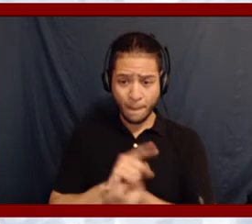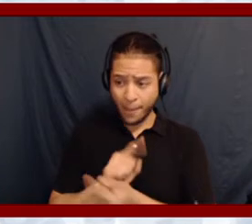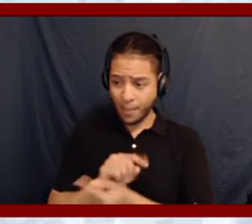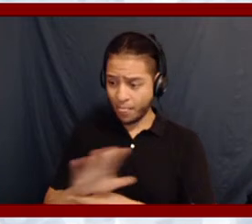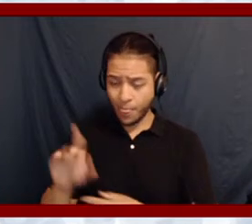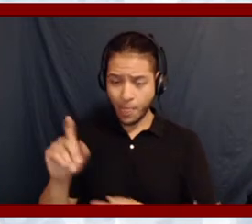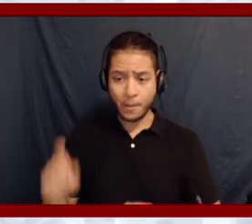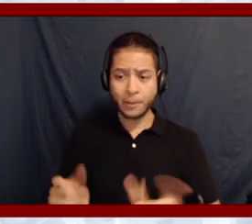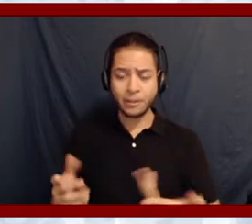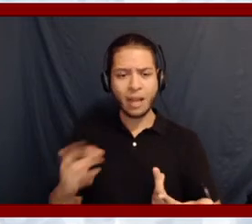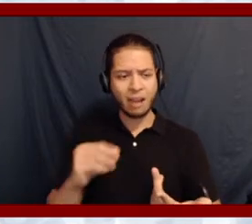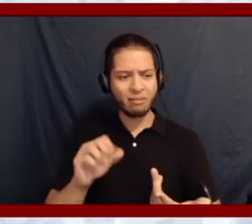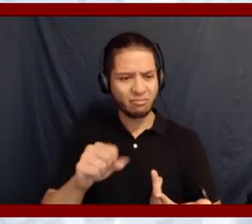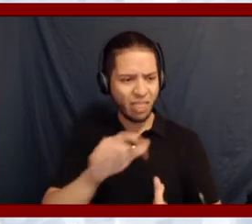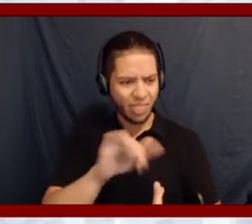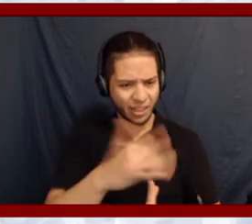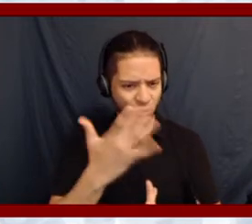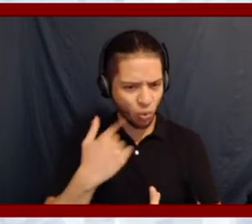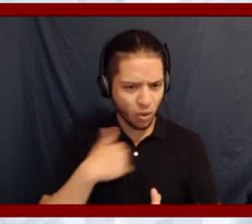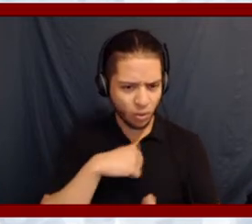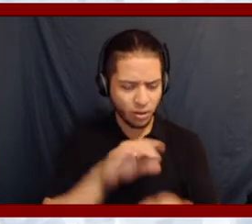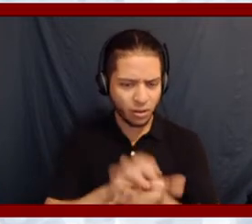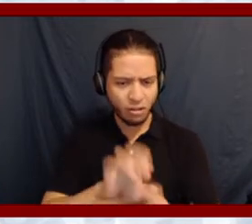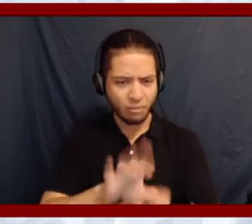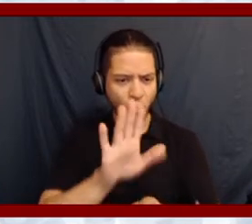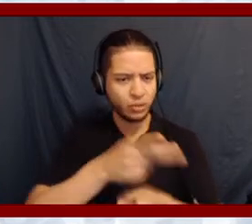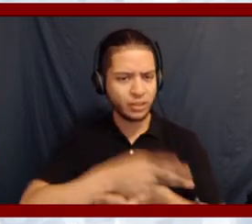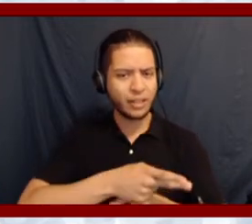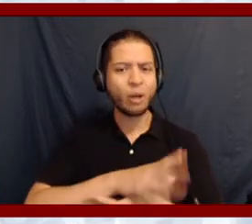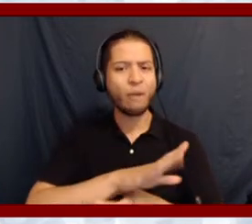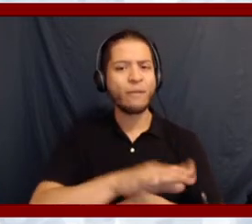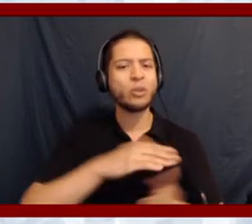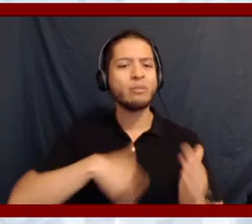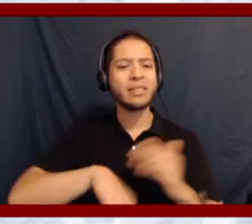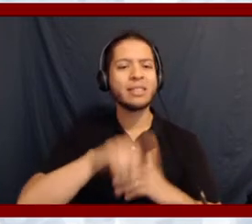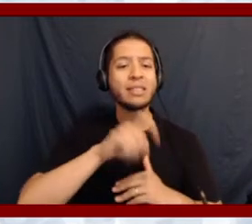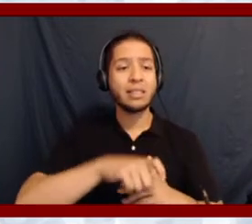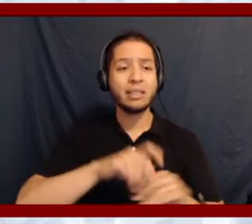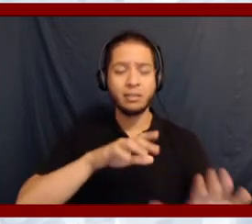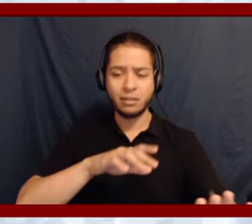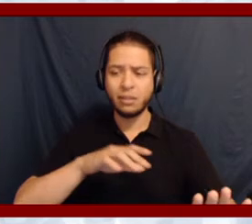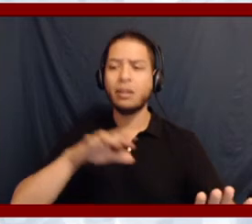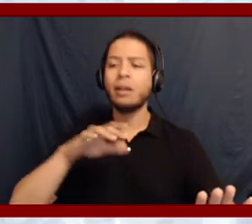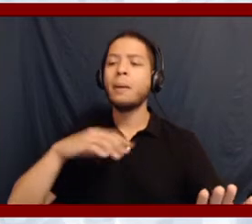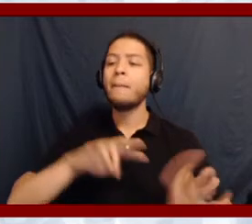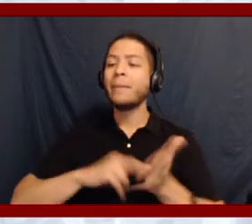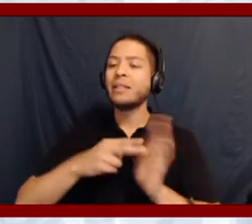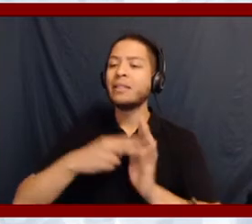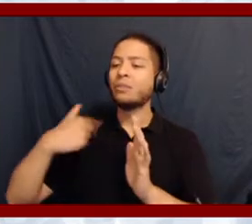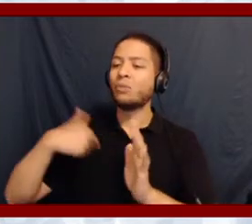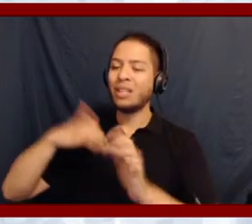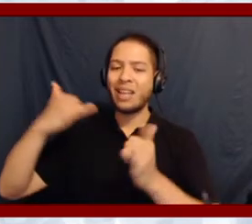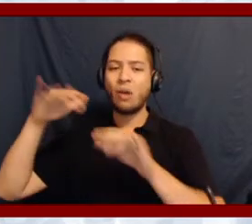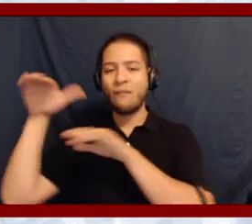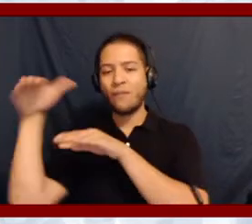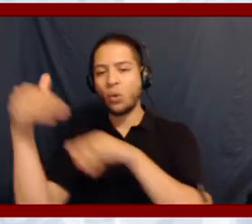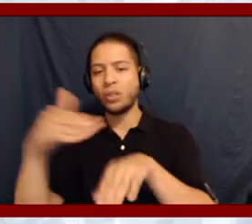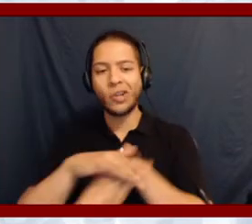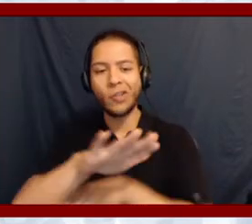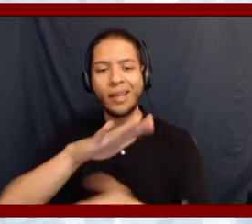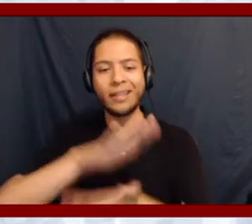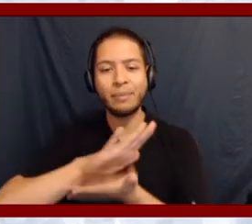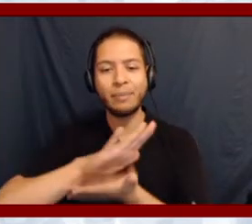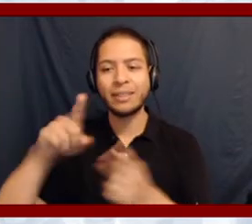do, help take care of some of those basic needs, we can worry about making sure their academic success gets back on track. Right